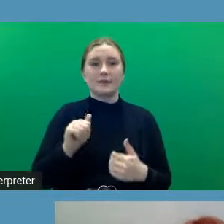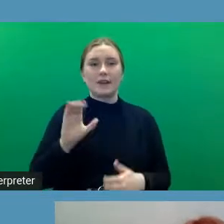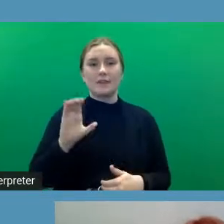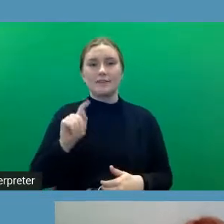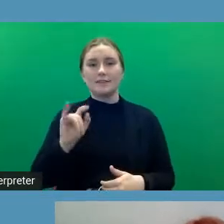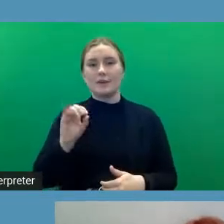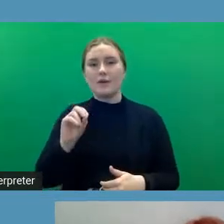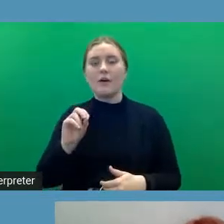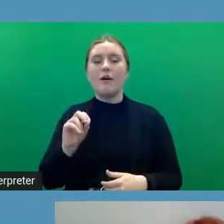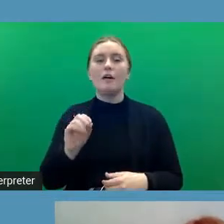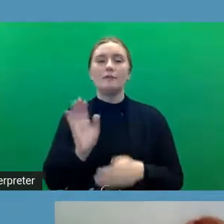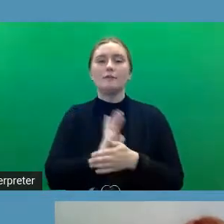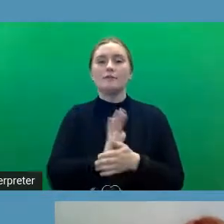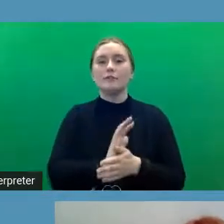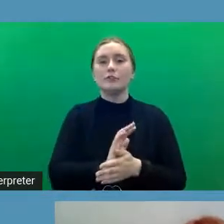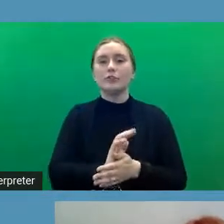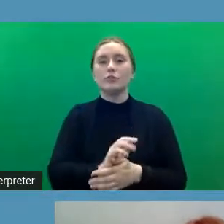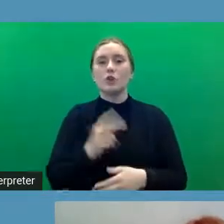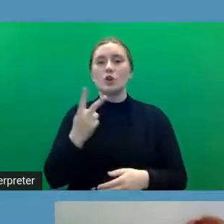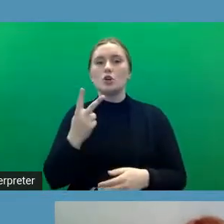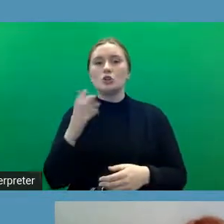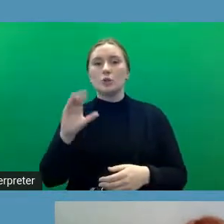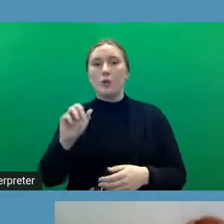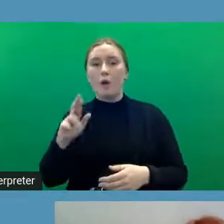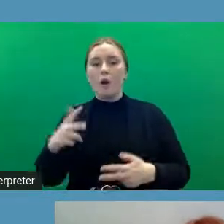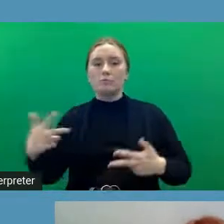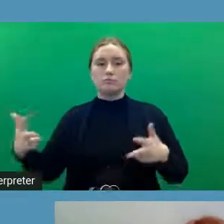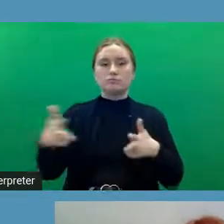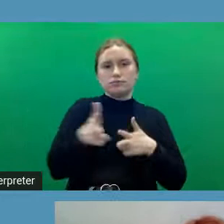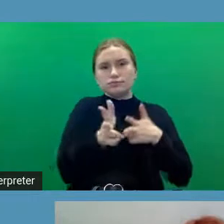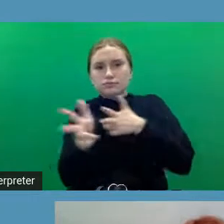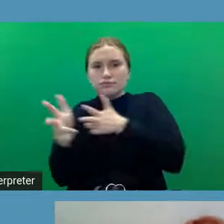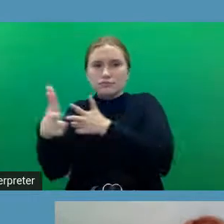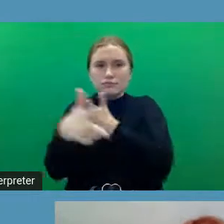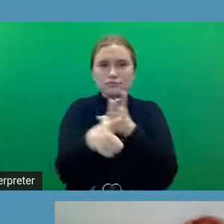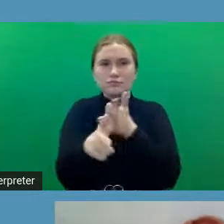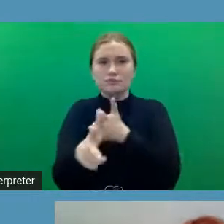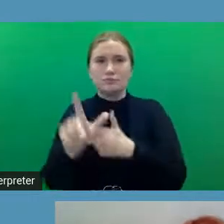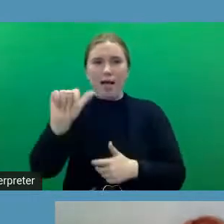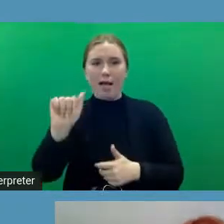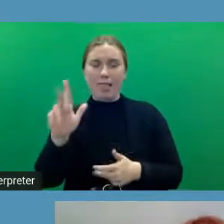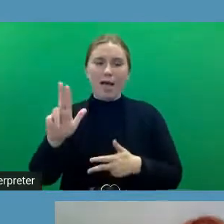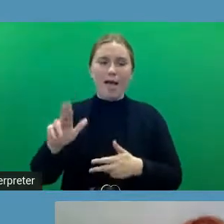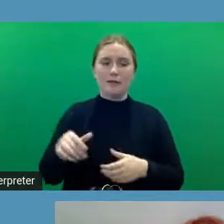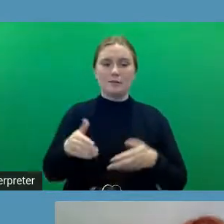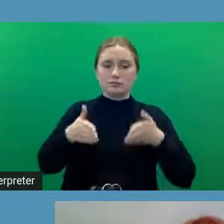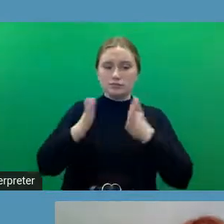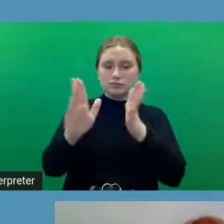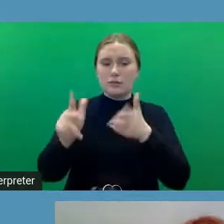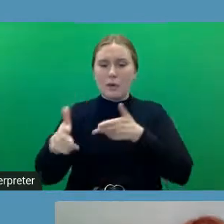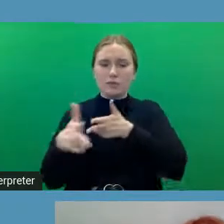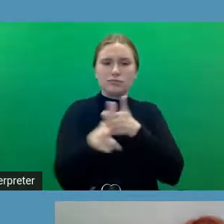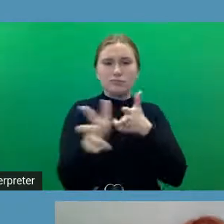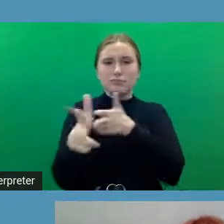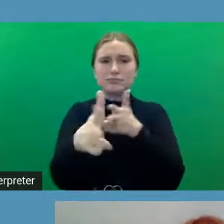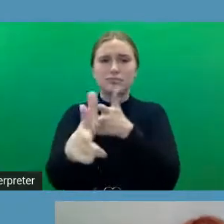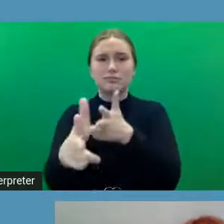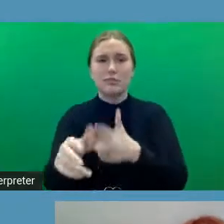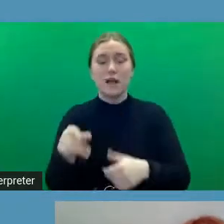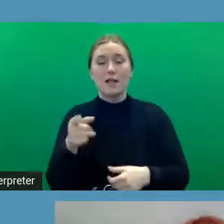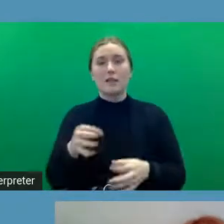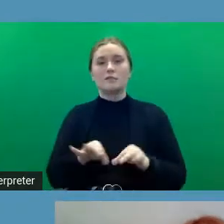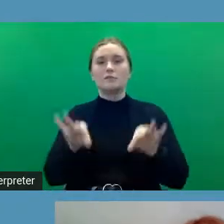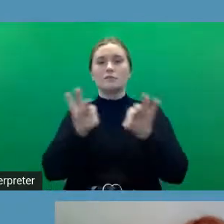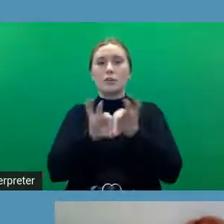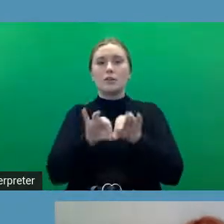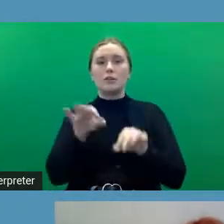right? So two cars chase each other down a busy Los Angeles highway is an audio description that would be necessary